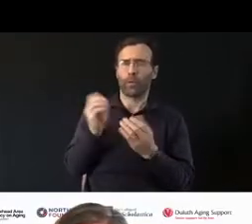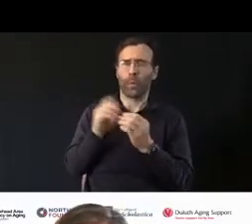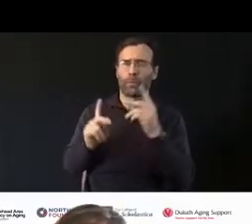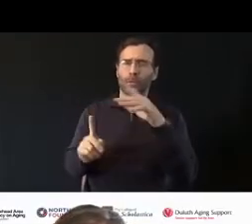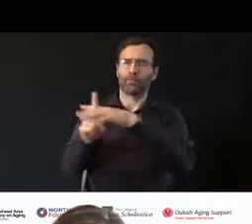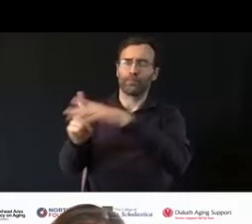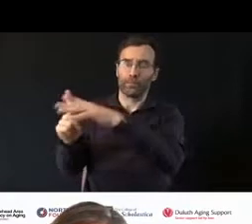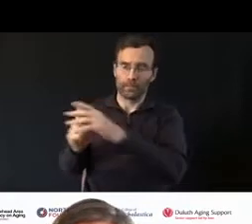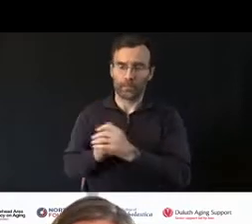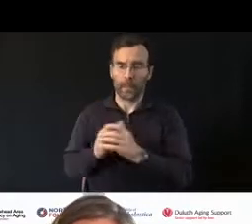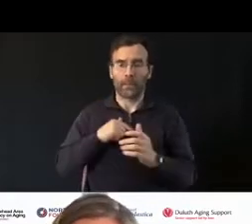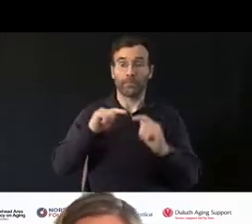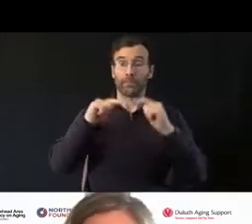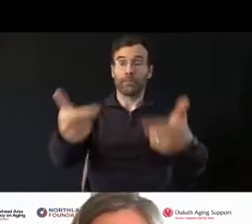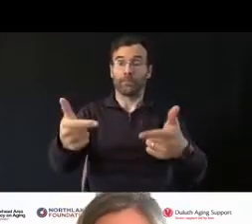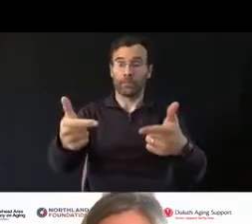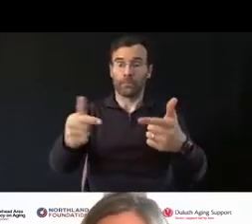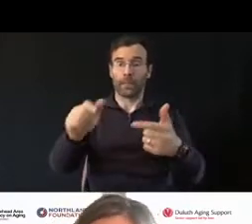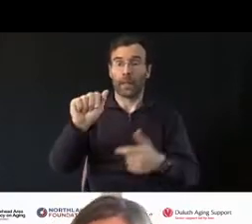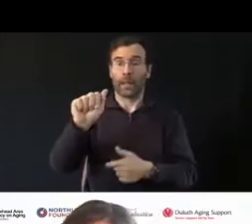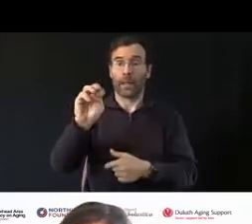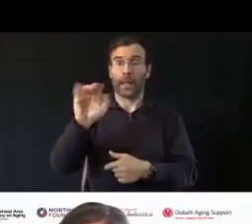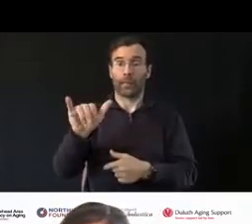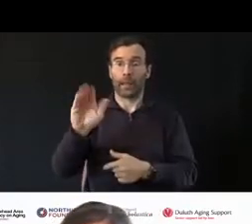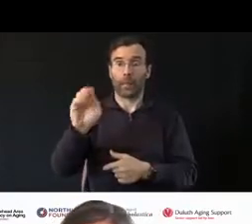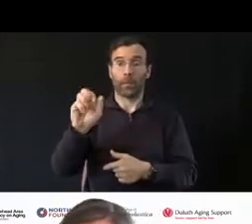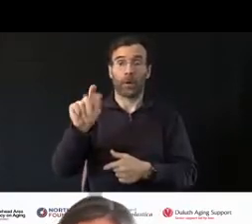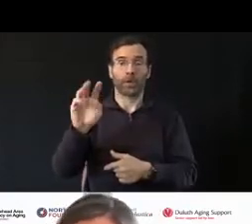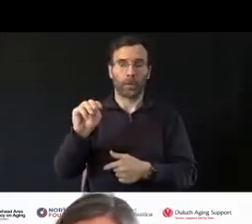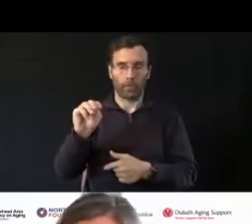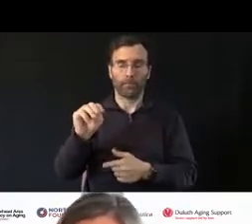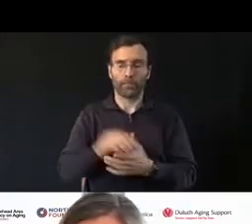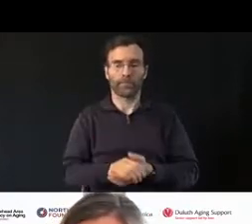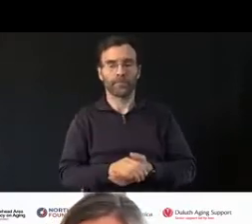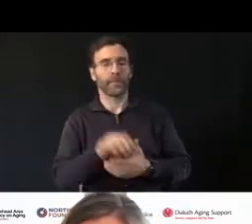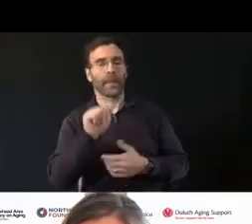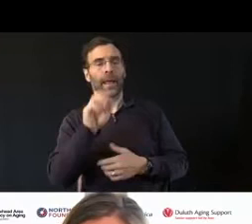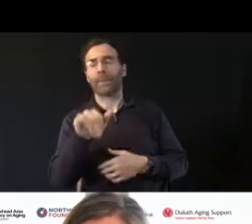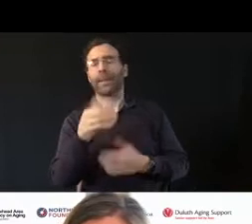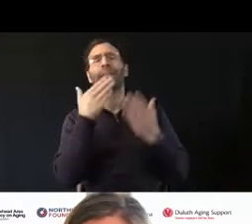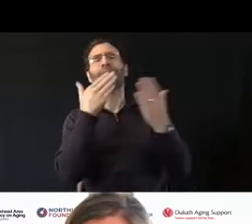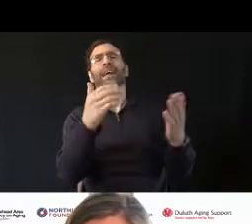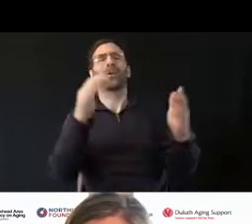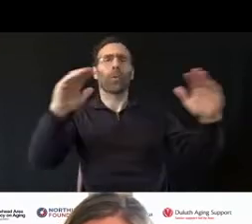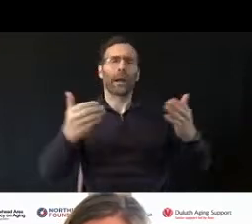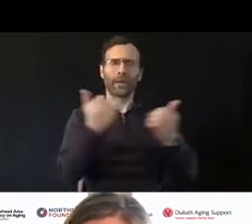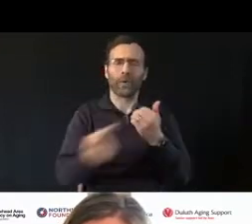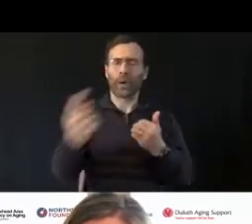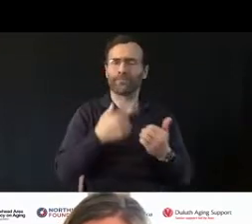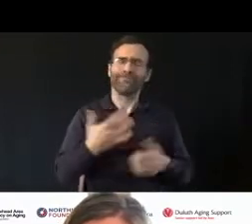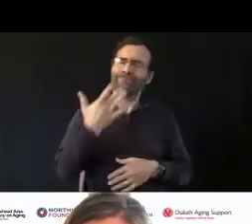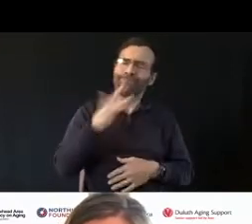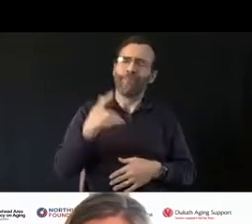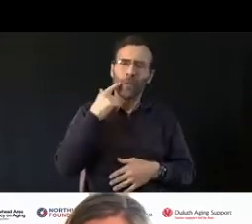over to my co-MC, Amy Bergstrom. Thank you, Georgia, and welcome everyone. It's a real privilege for me to